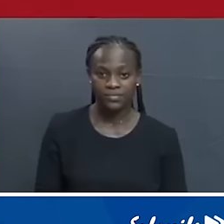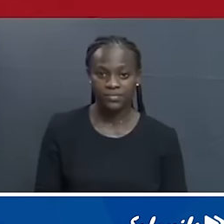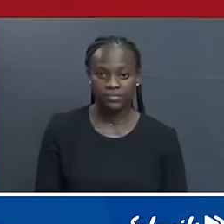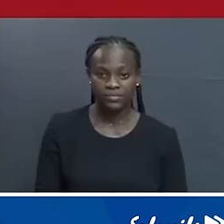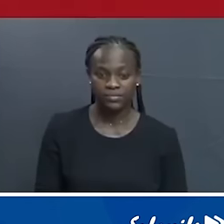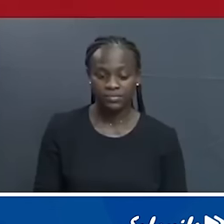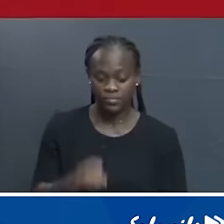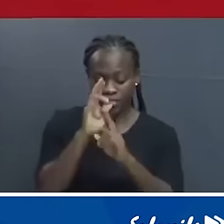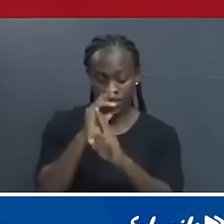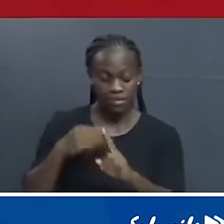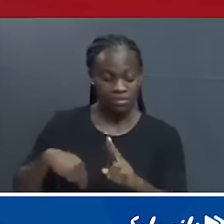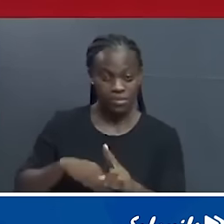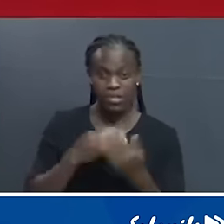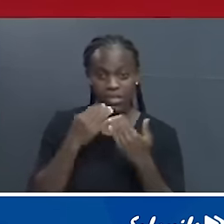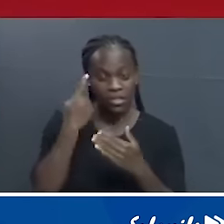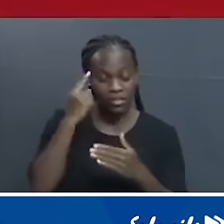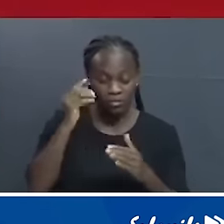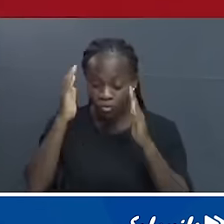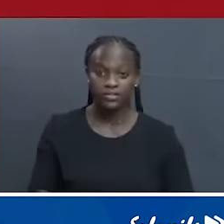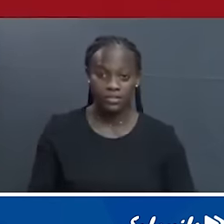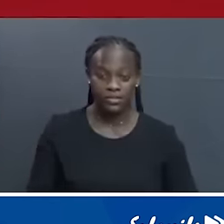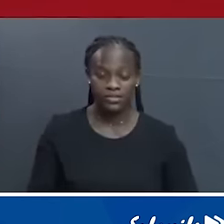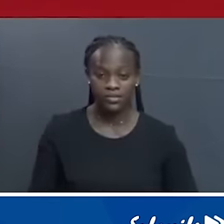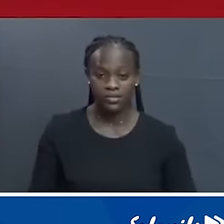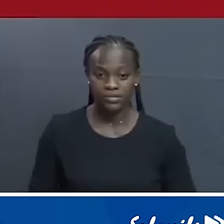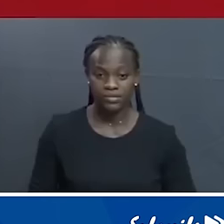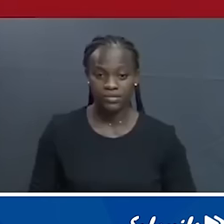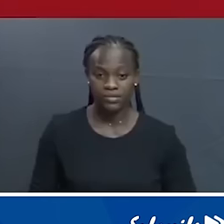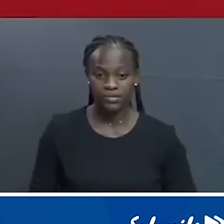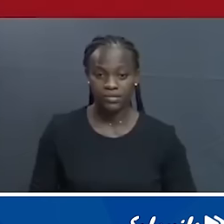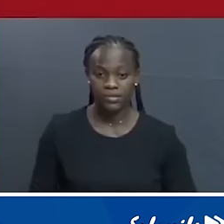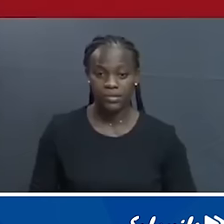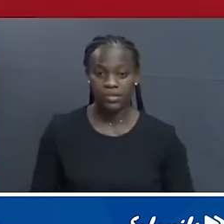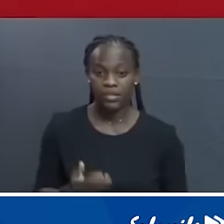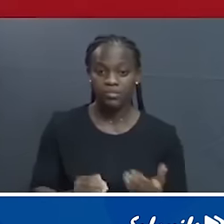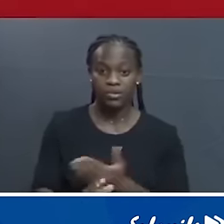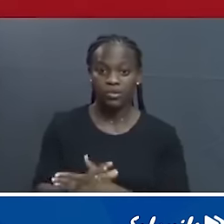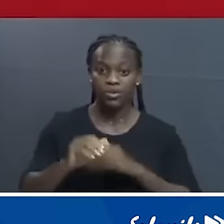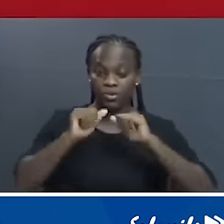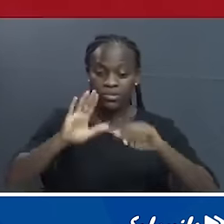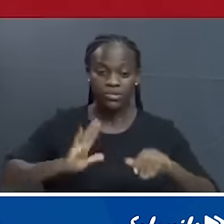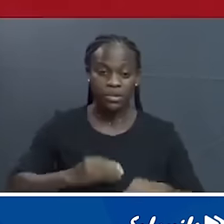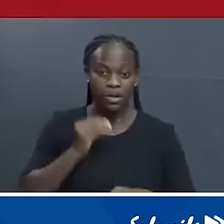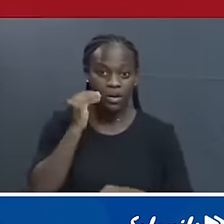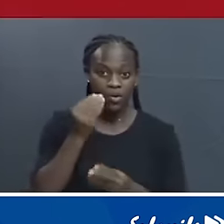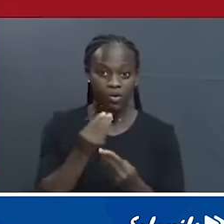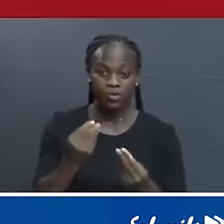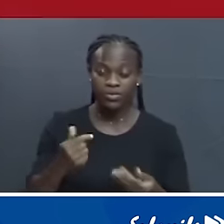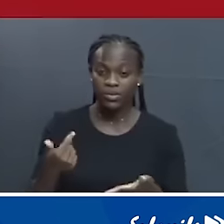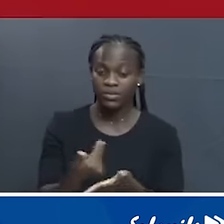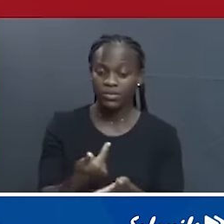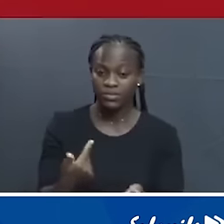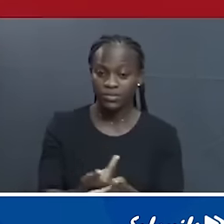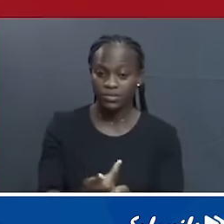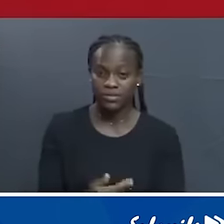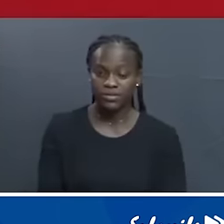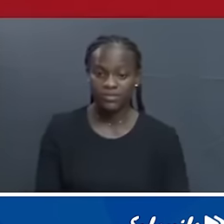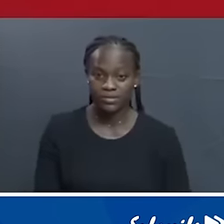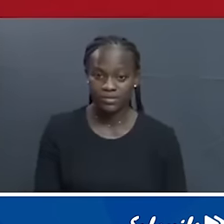I thank you all for your attention and may God bless our homeland, Ghana.